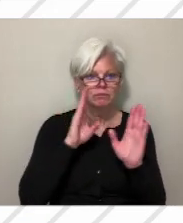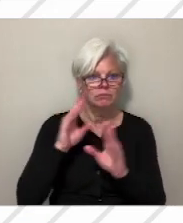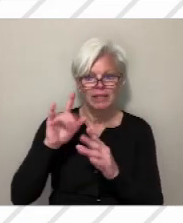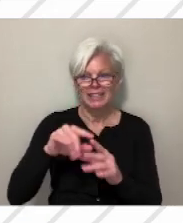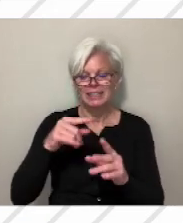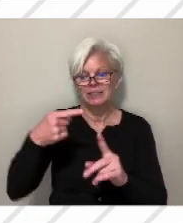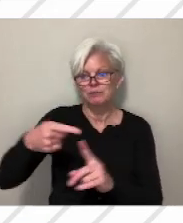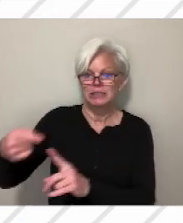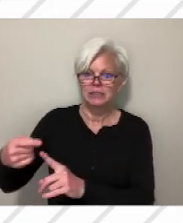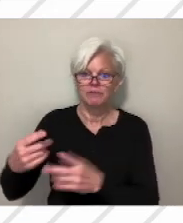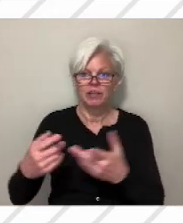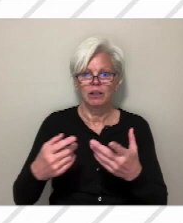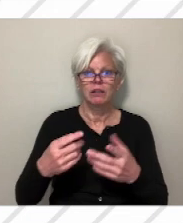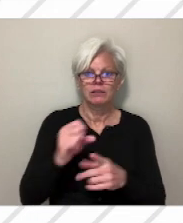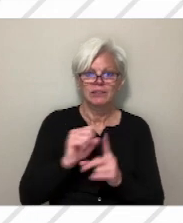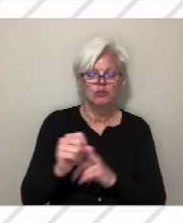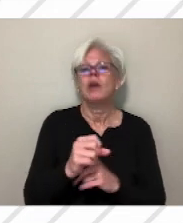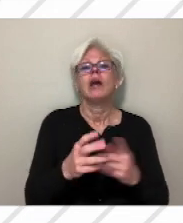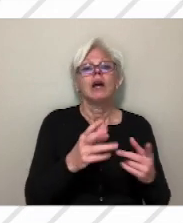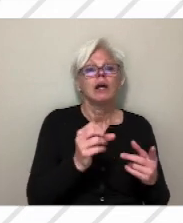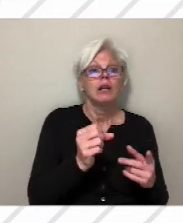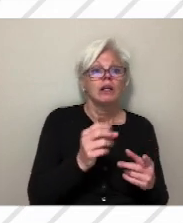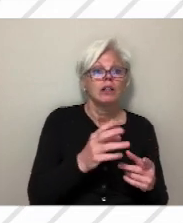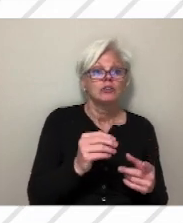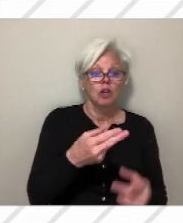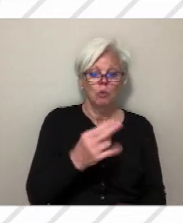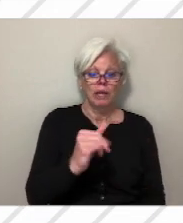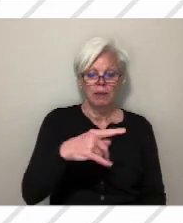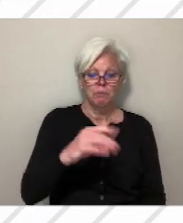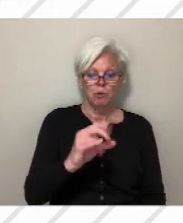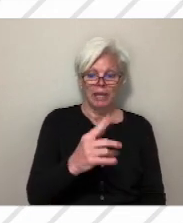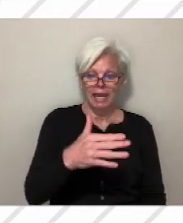stress include a region called the hippocampus.